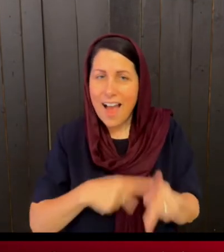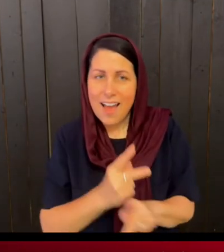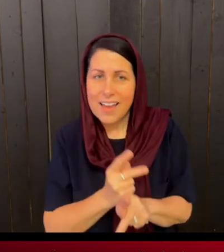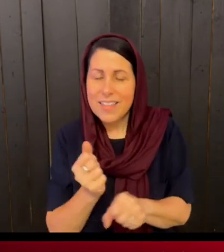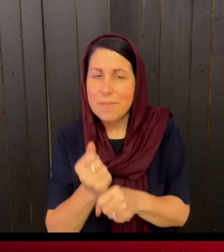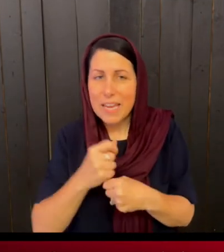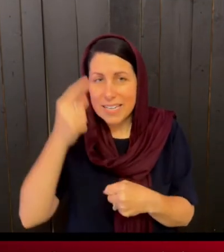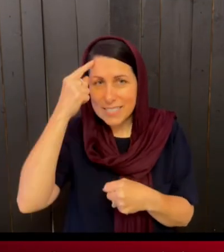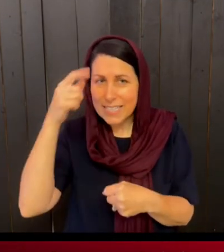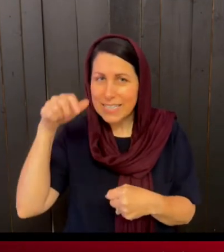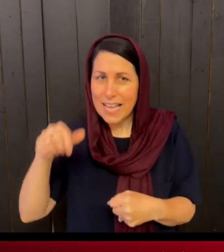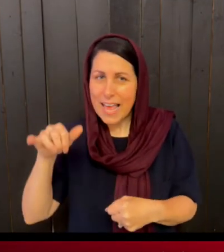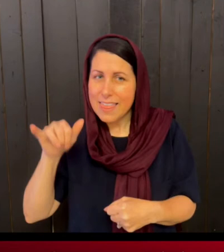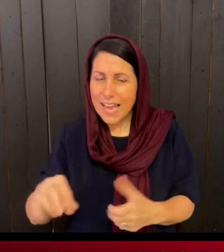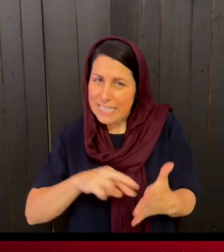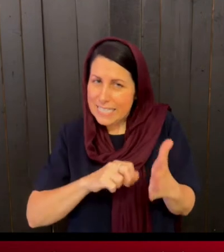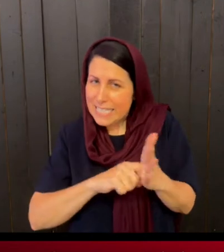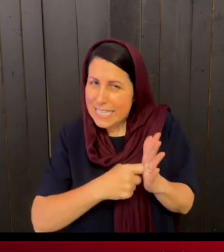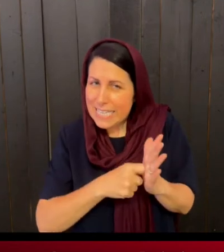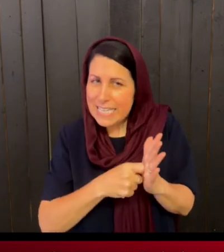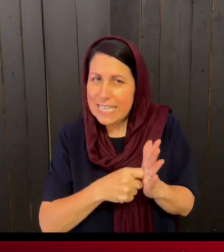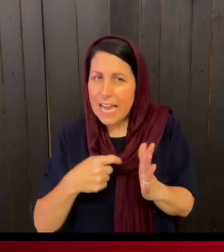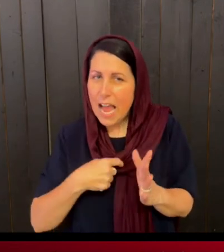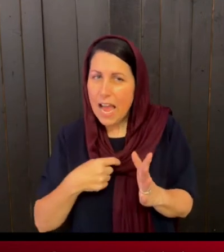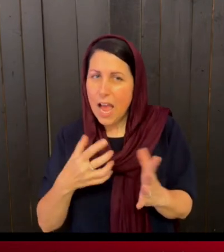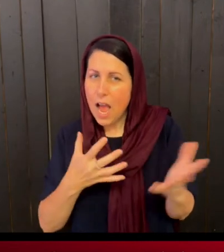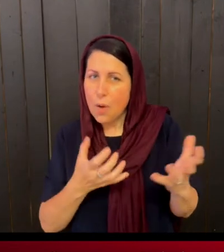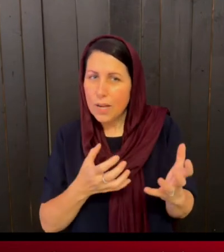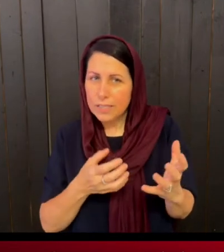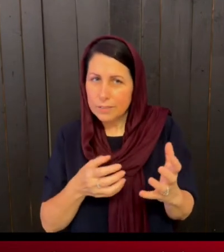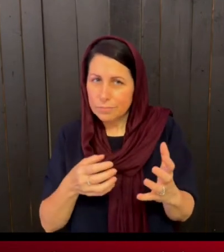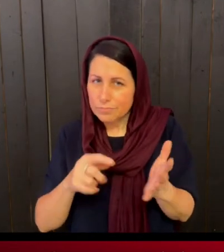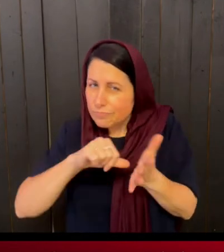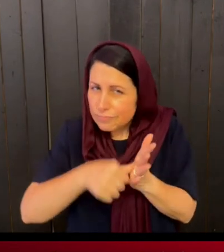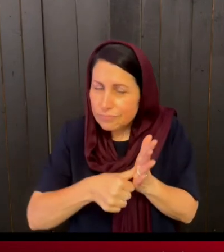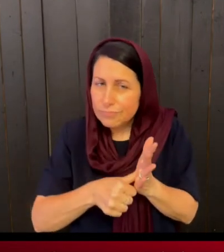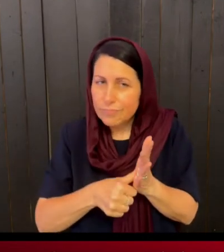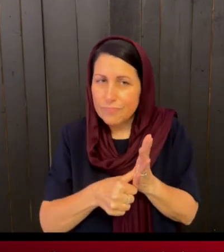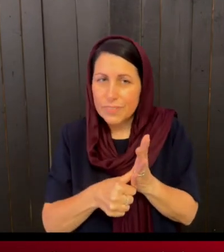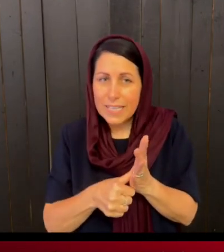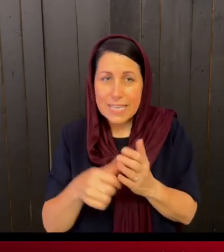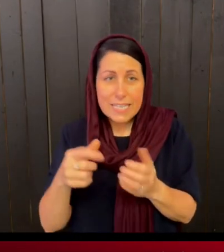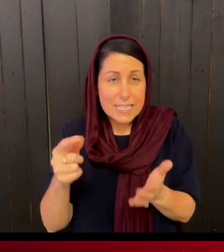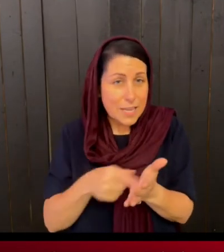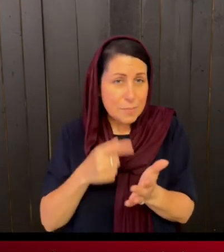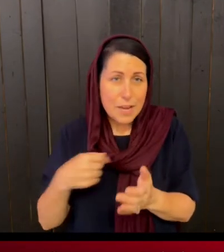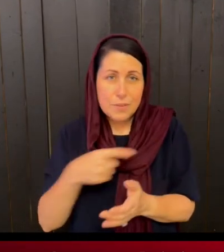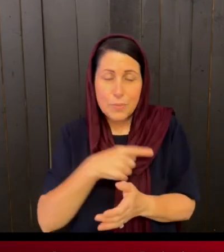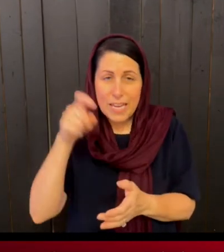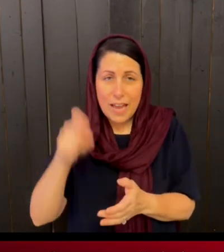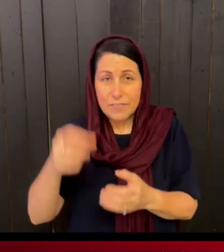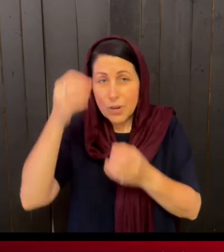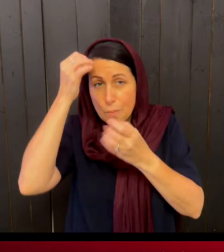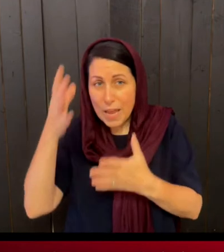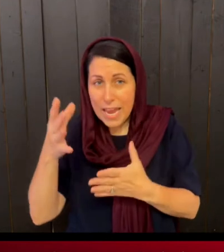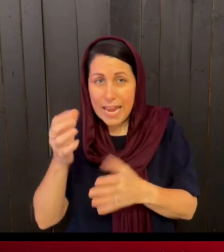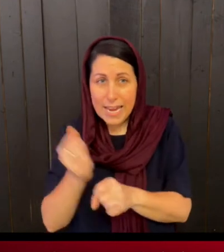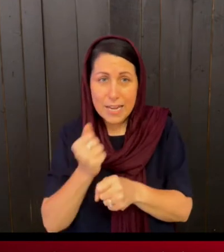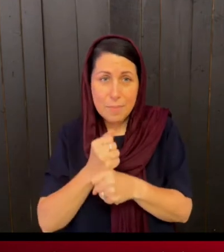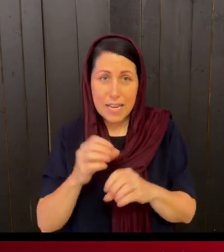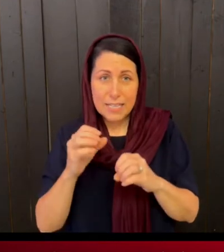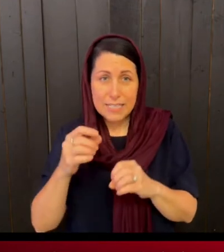the key I'm really trying to point out, is sometimes we have to obey when it makes no sense. No other human being